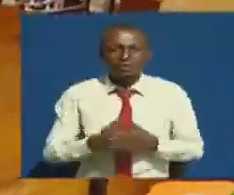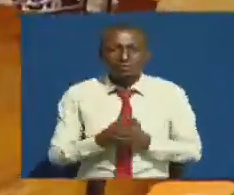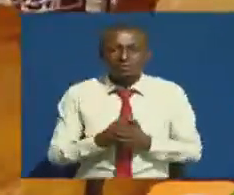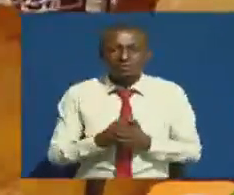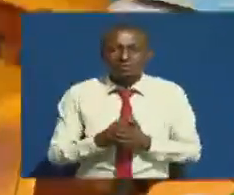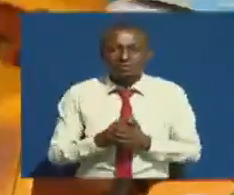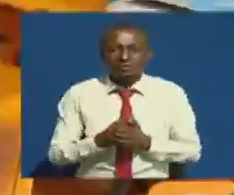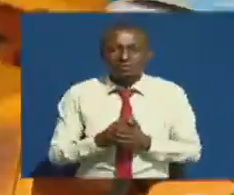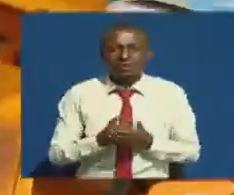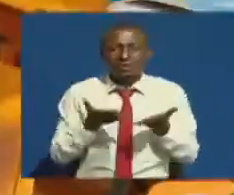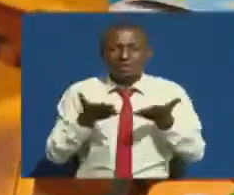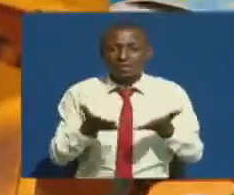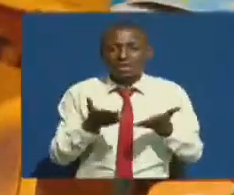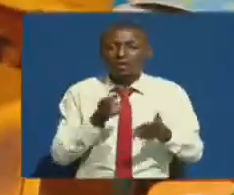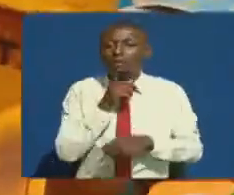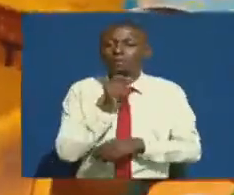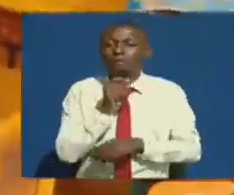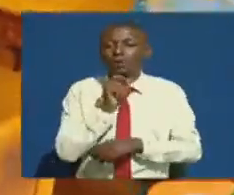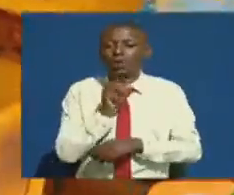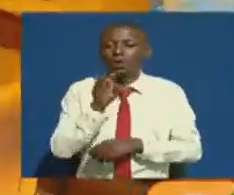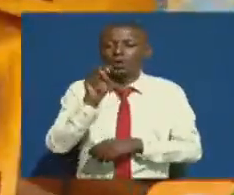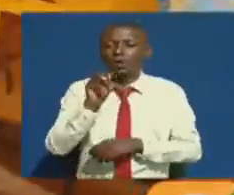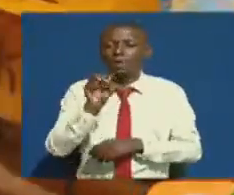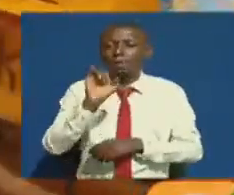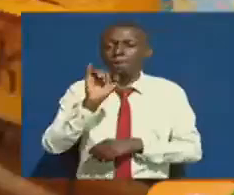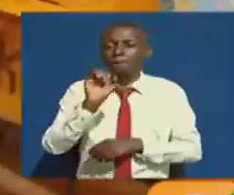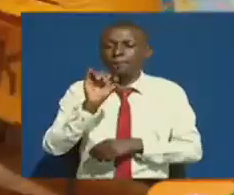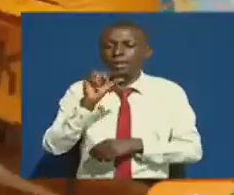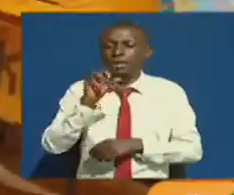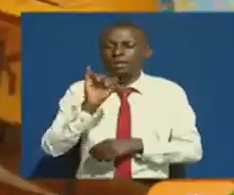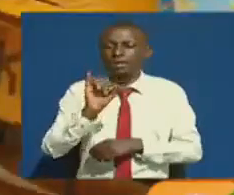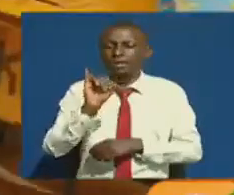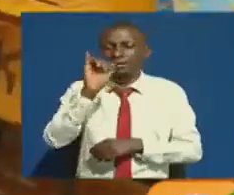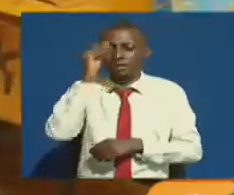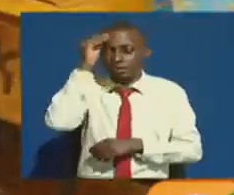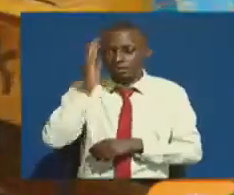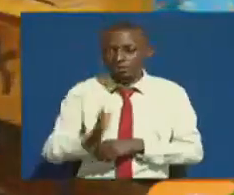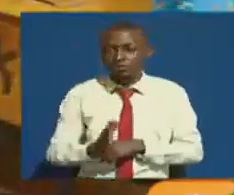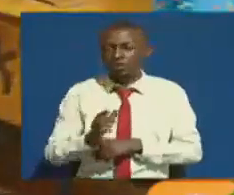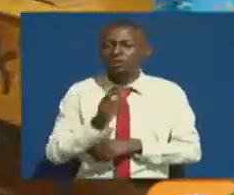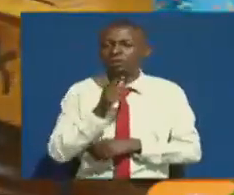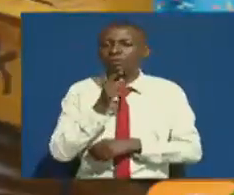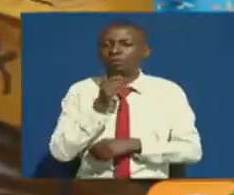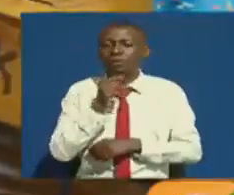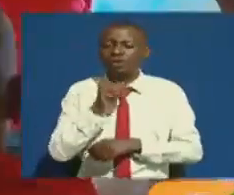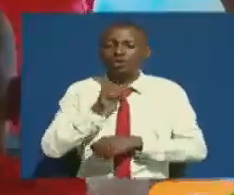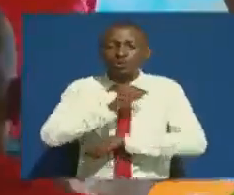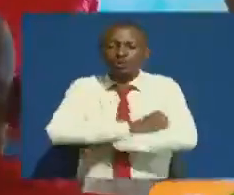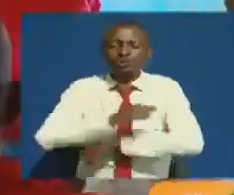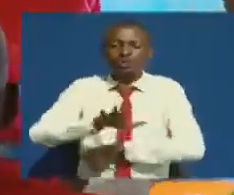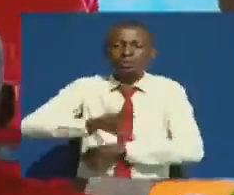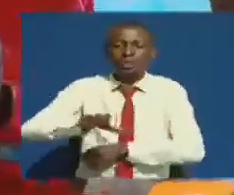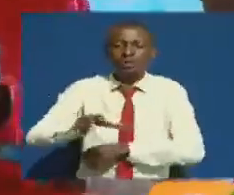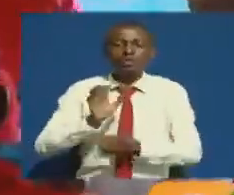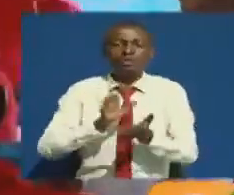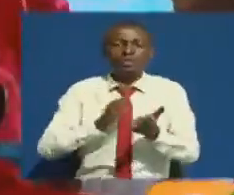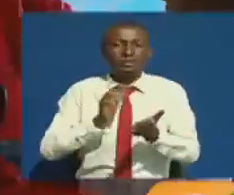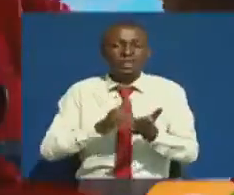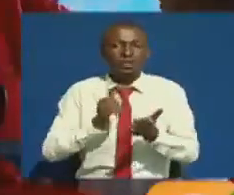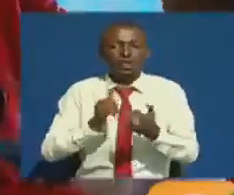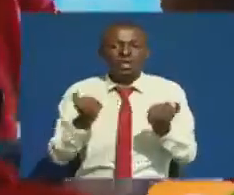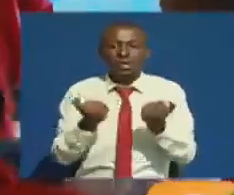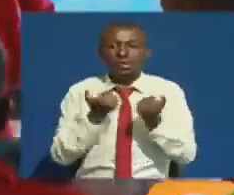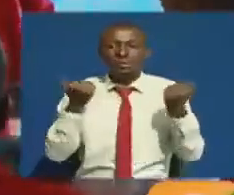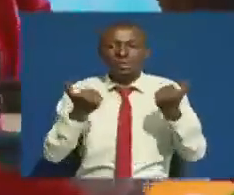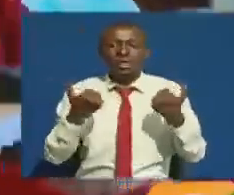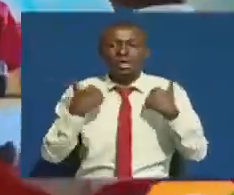Stephen Maingi is now a student at a high school in Machakos County. His journey to this school has been long and winding. Despite him scoring high